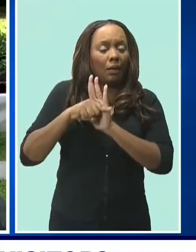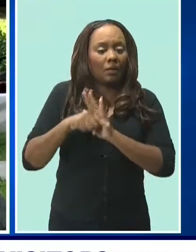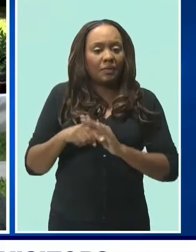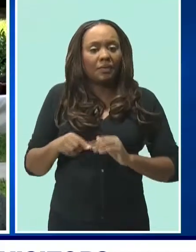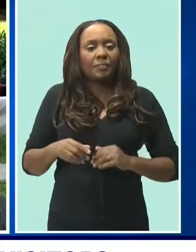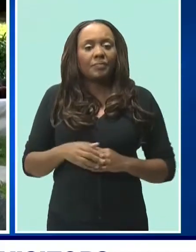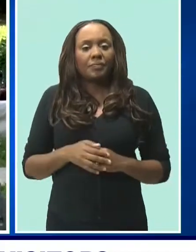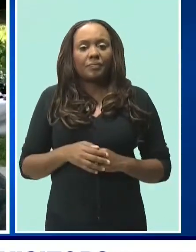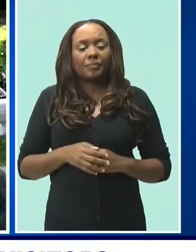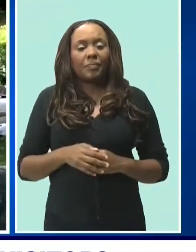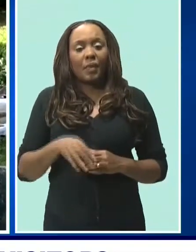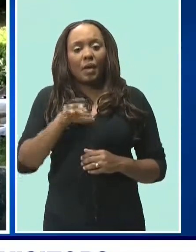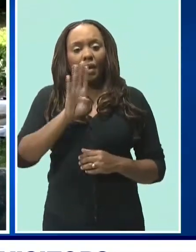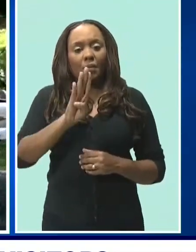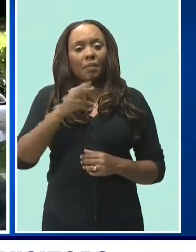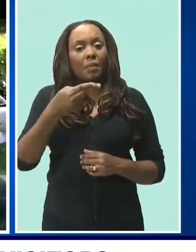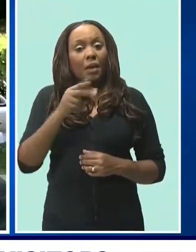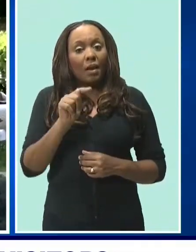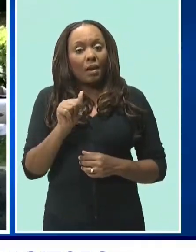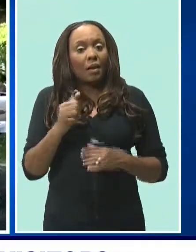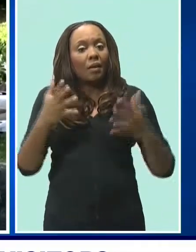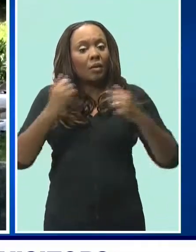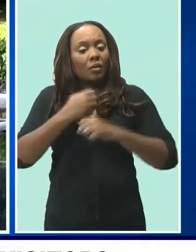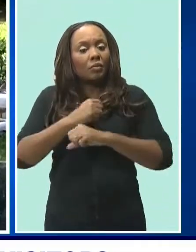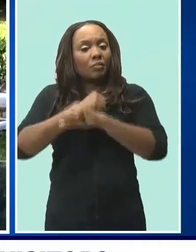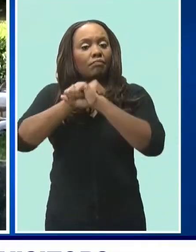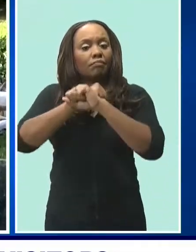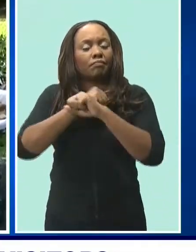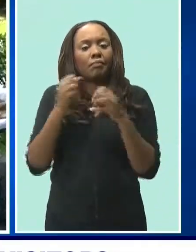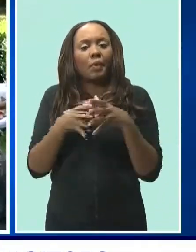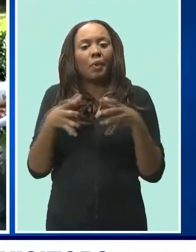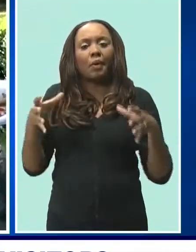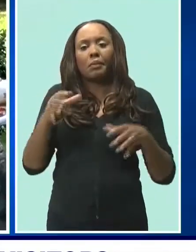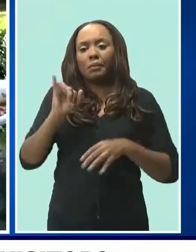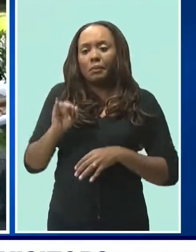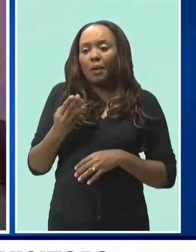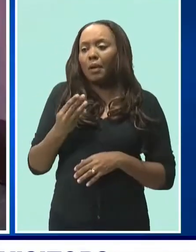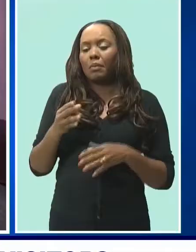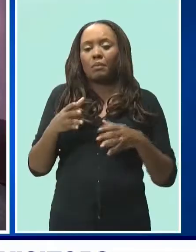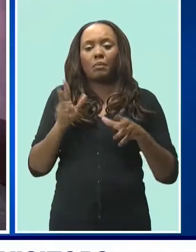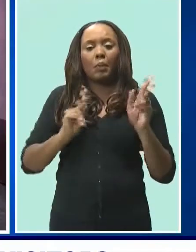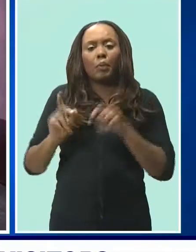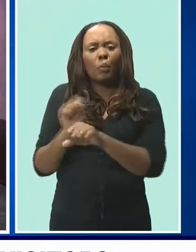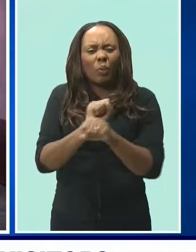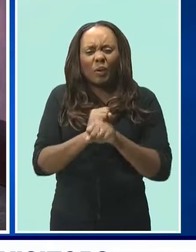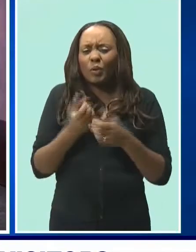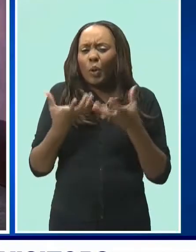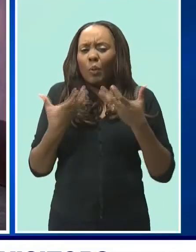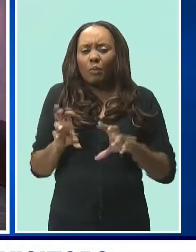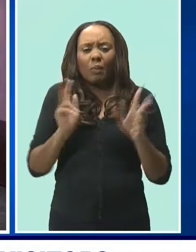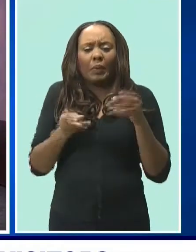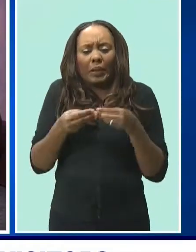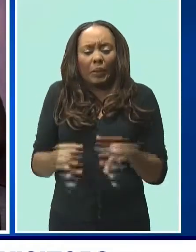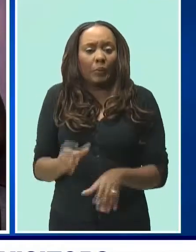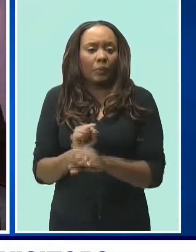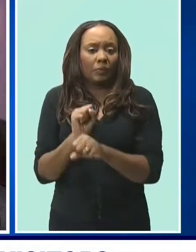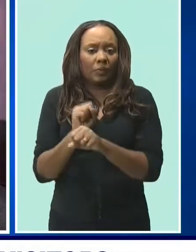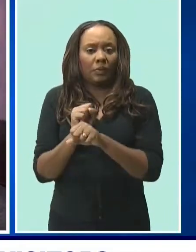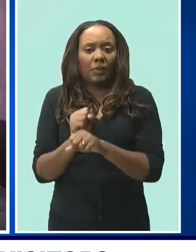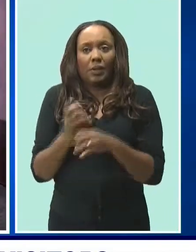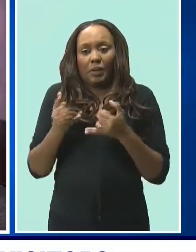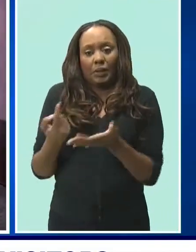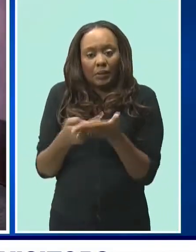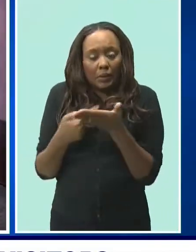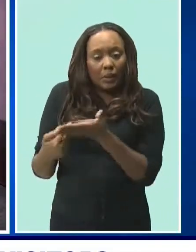The BHTA is also moving to protect as many jobs as possible, and officials are having discussions with the